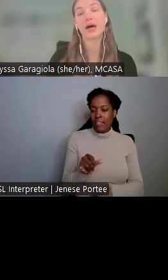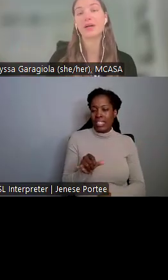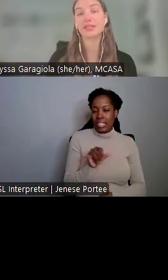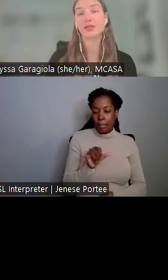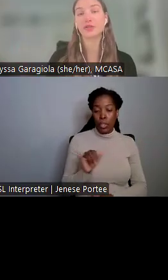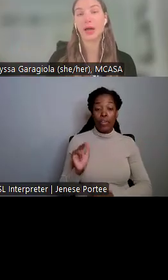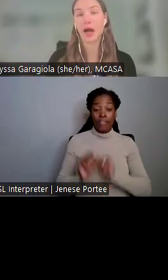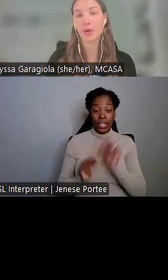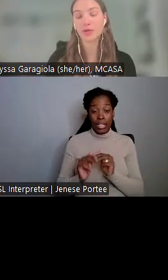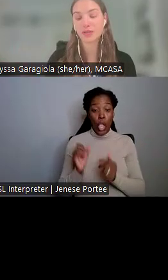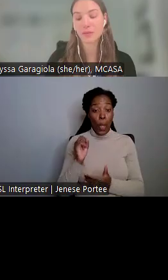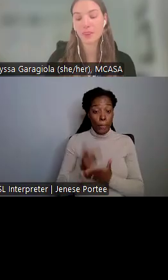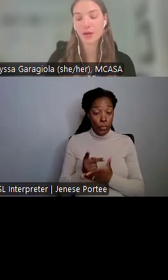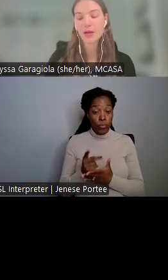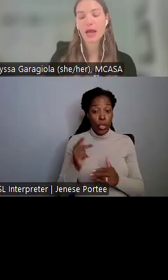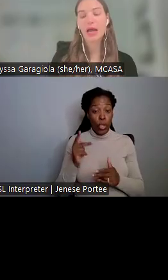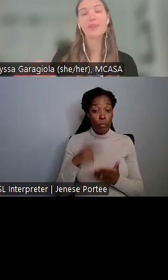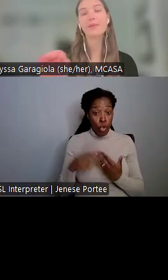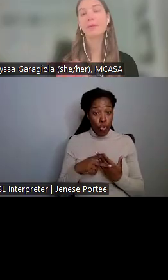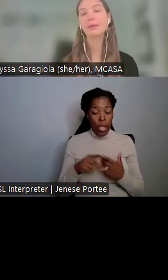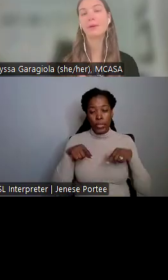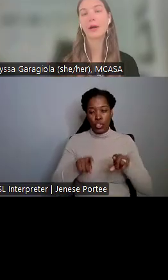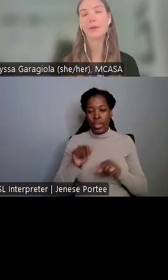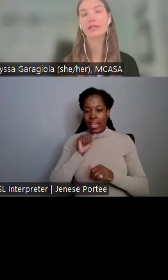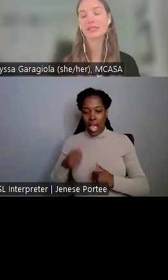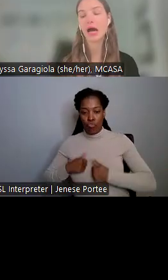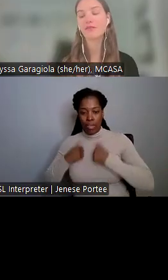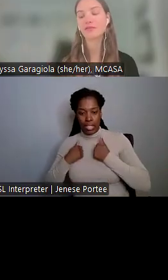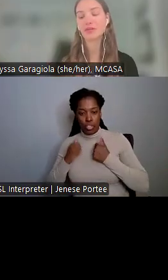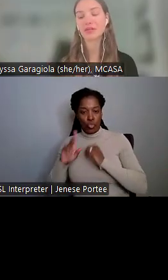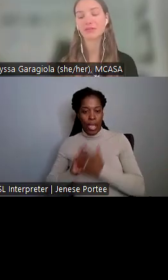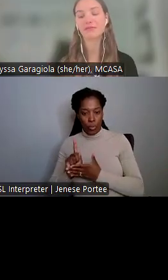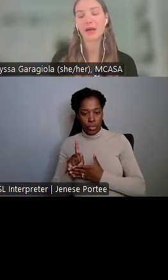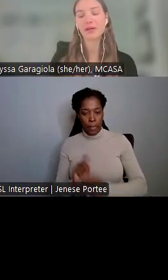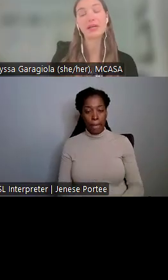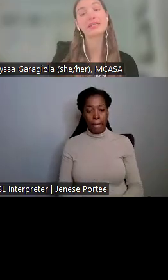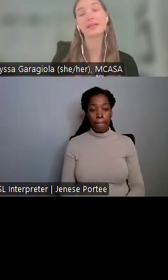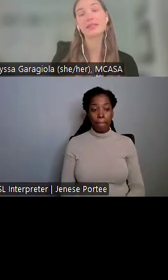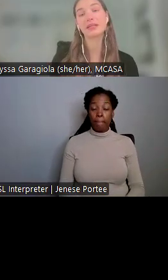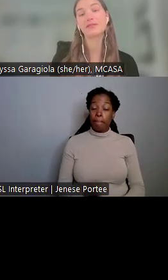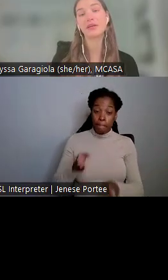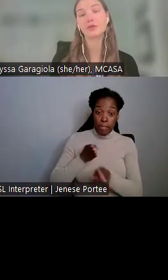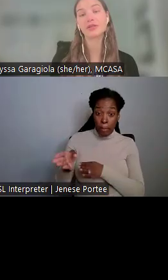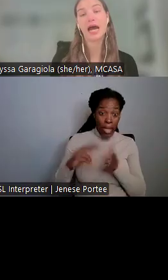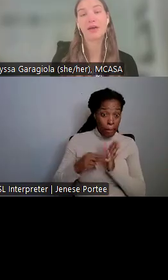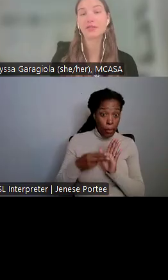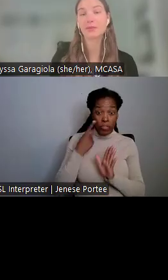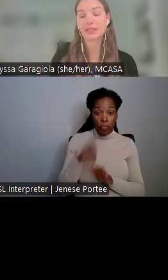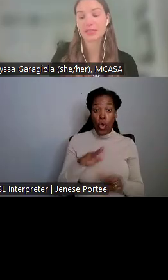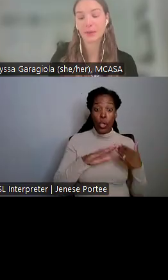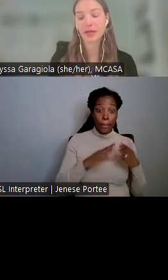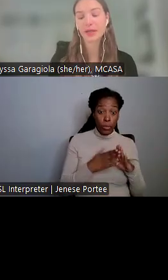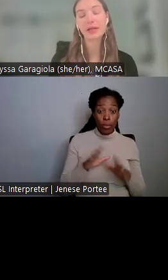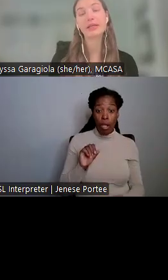during non-residential hours. And the main purpose of community confinement is that these individuals have